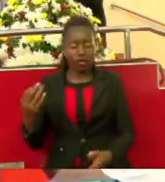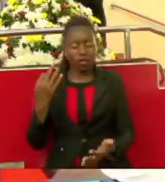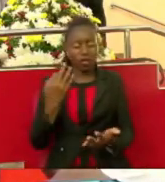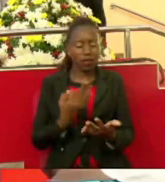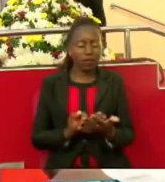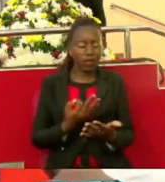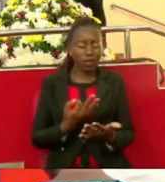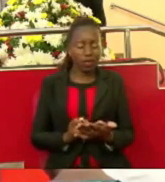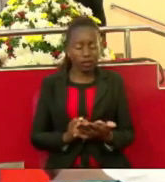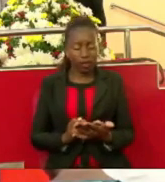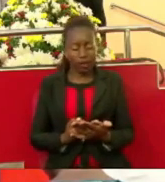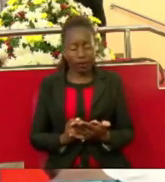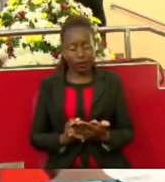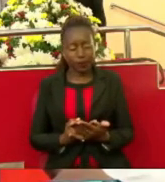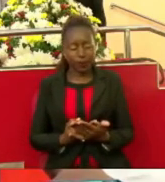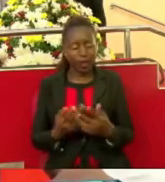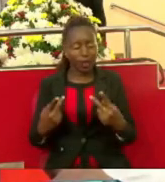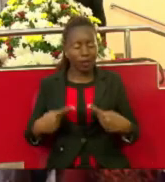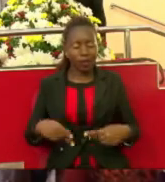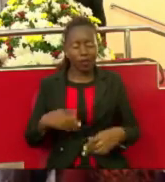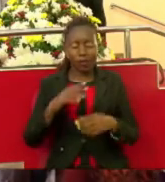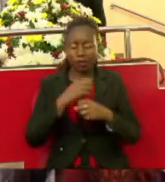Those that are trusting you, King of Glory, for finances.